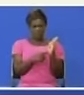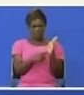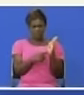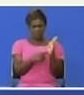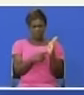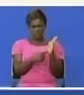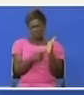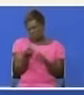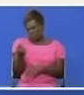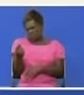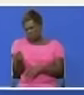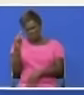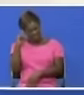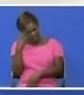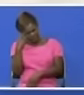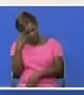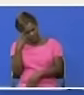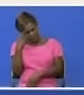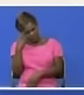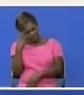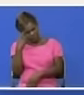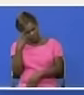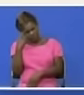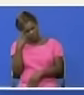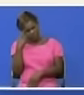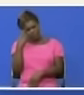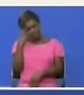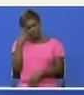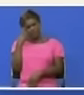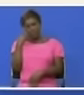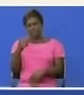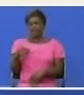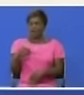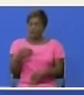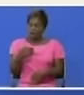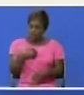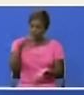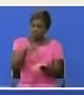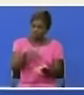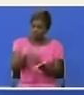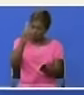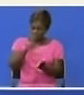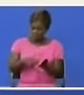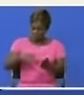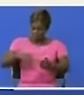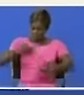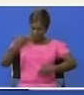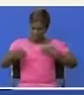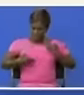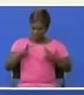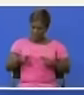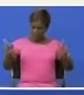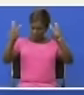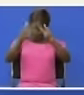very trivial approach, and let me say why I'm putting it that way. We are dealing with moral values and what